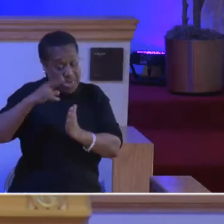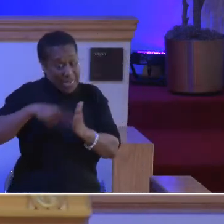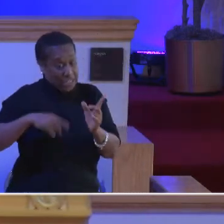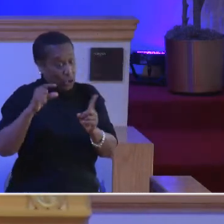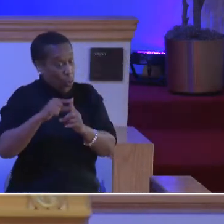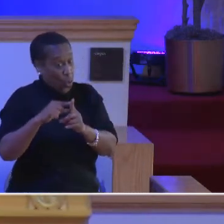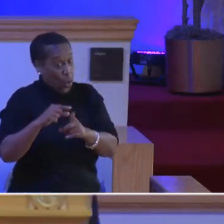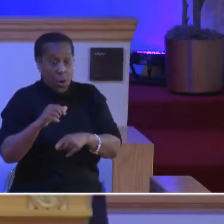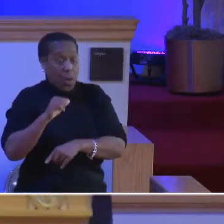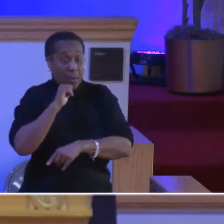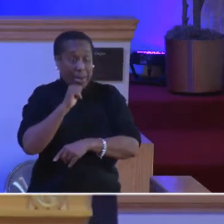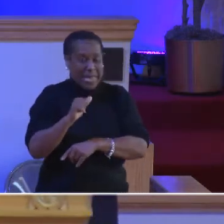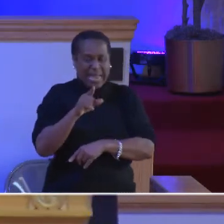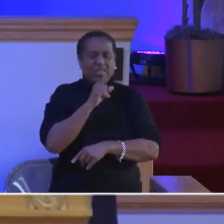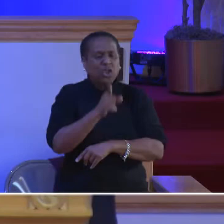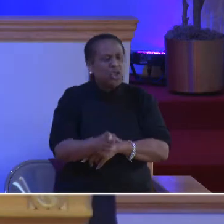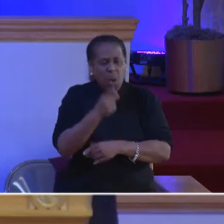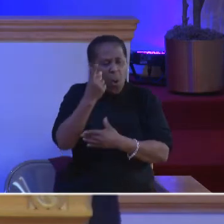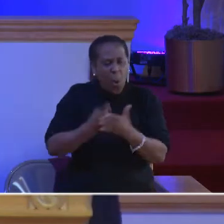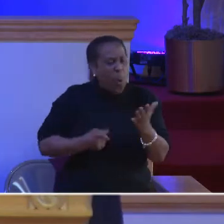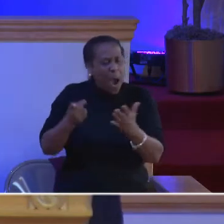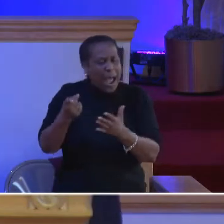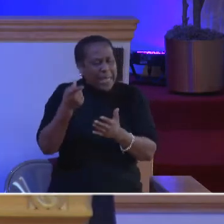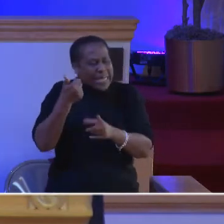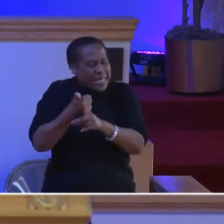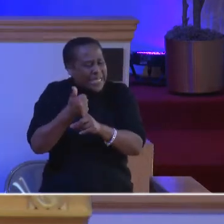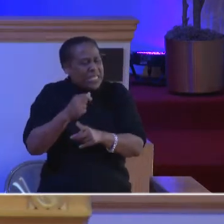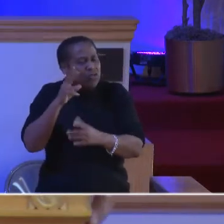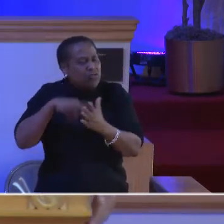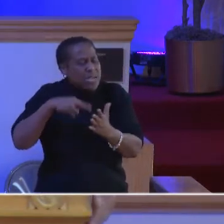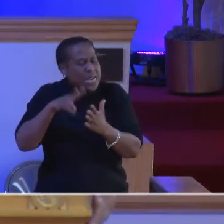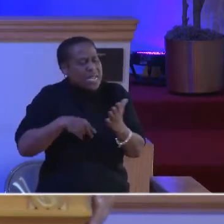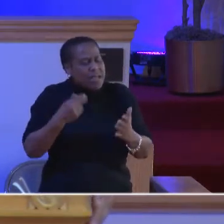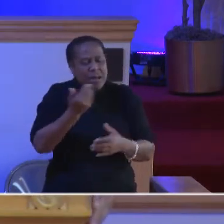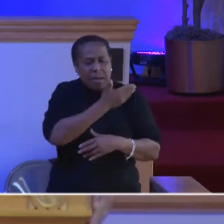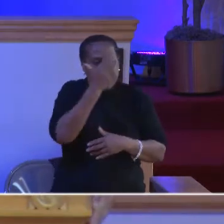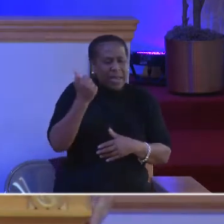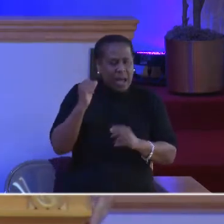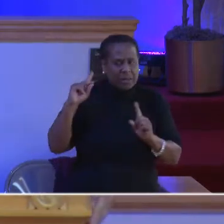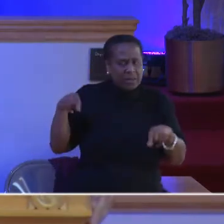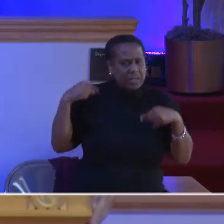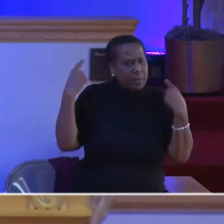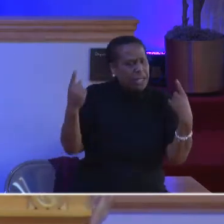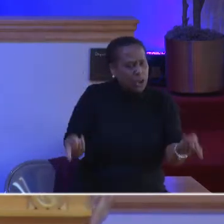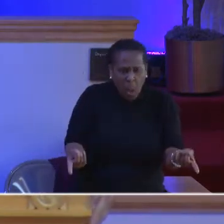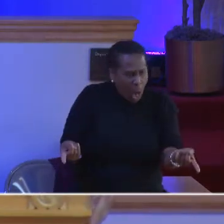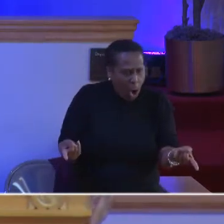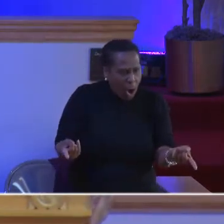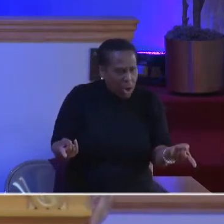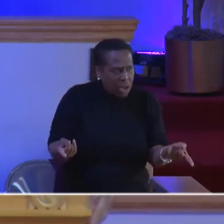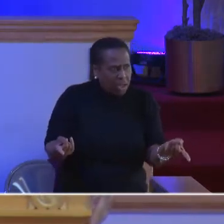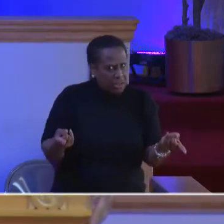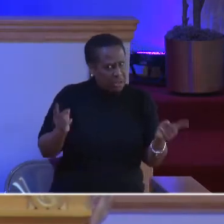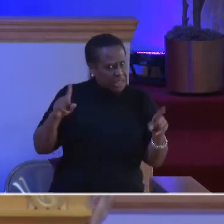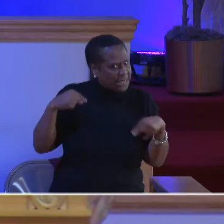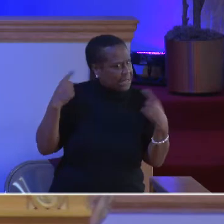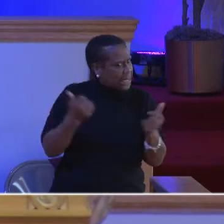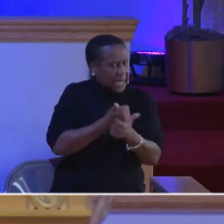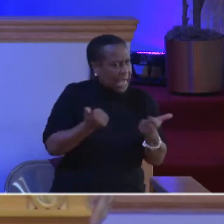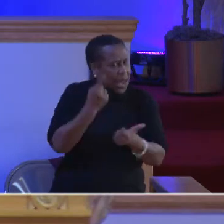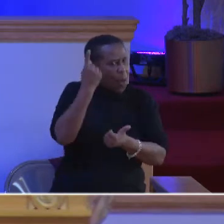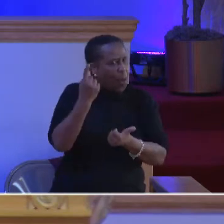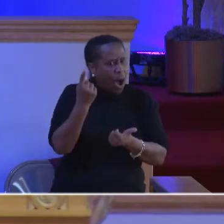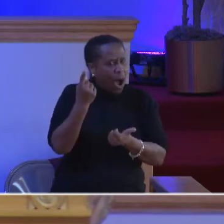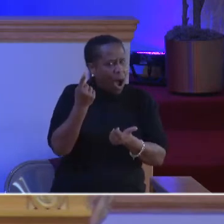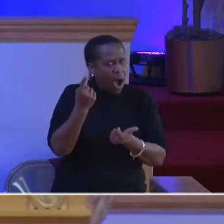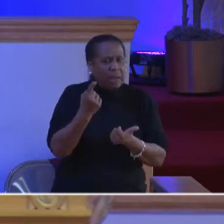not even he is sure what he's reading, because it's been so long since anybody